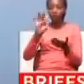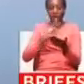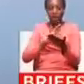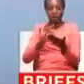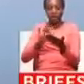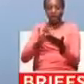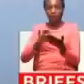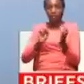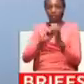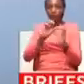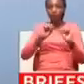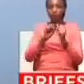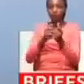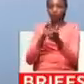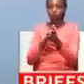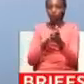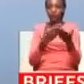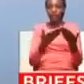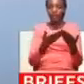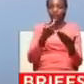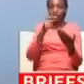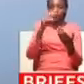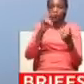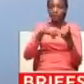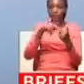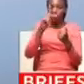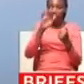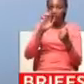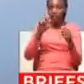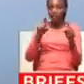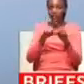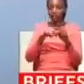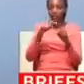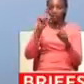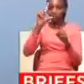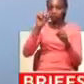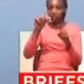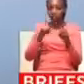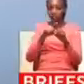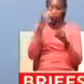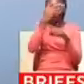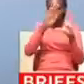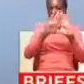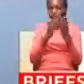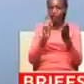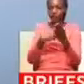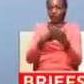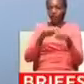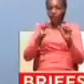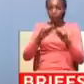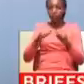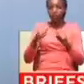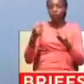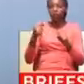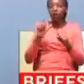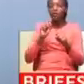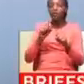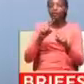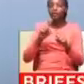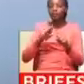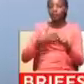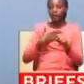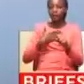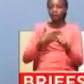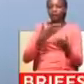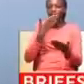through our social media platforms. That's TV47KE on Instagram, Twitter, and Facebook. And, of course, through our SMS line and our phone number.